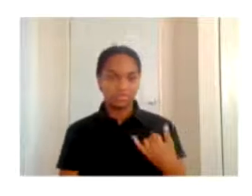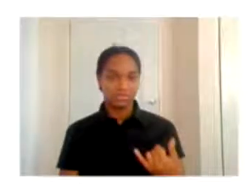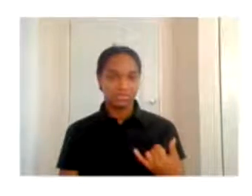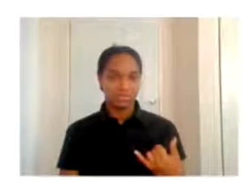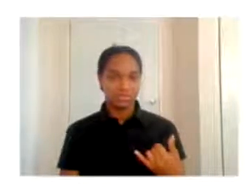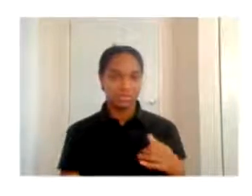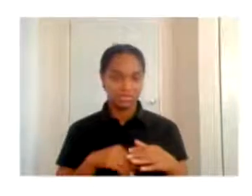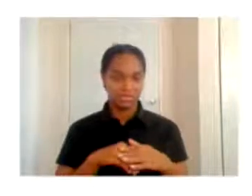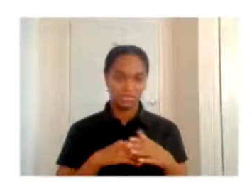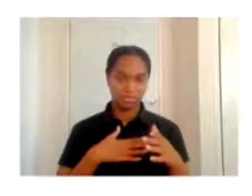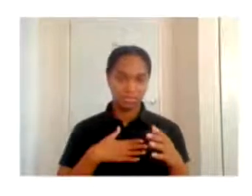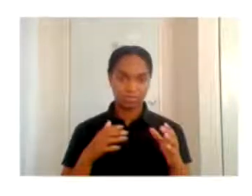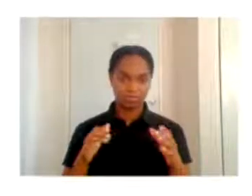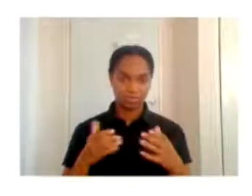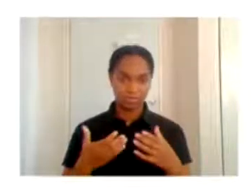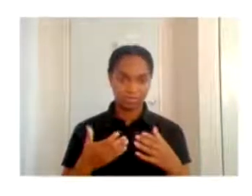group